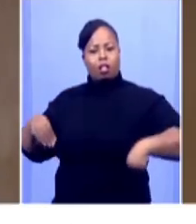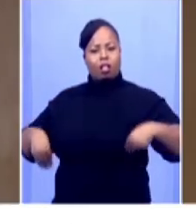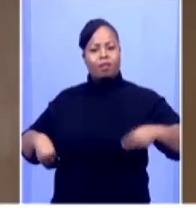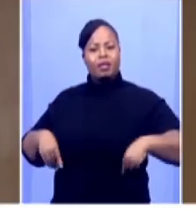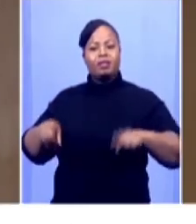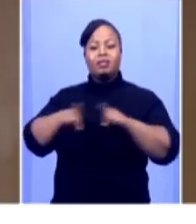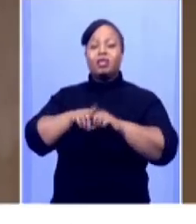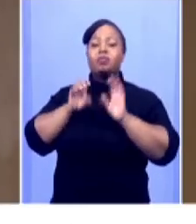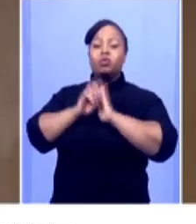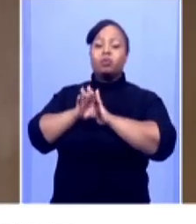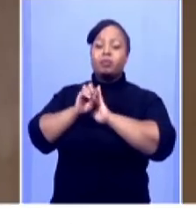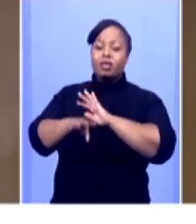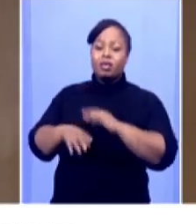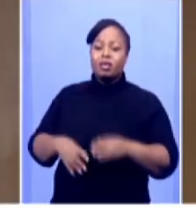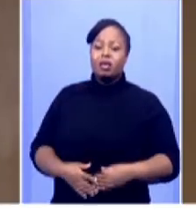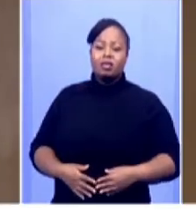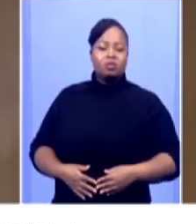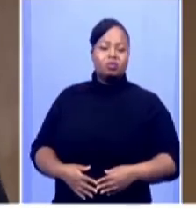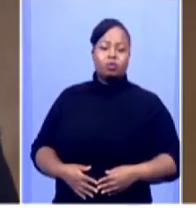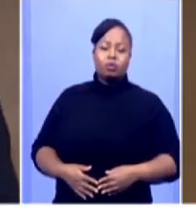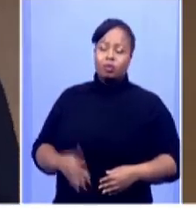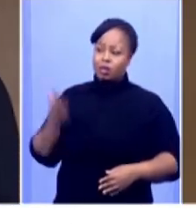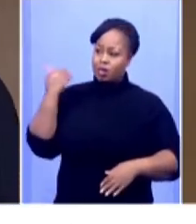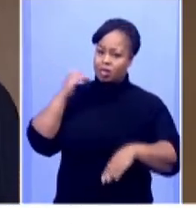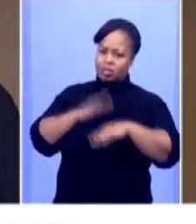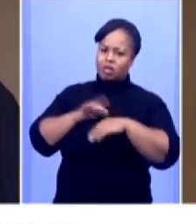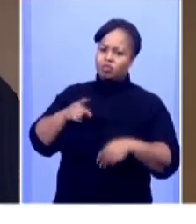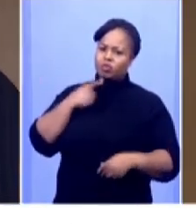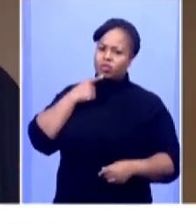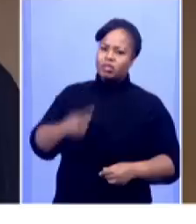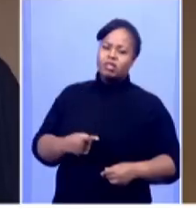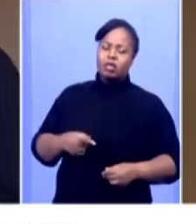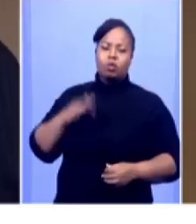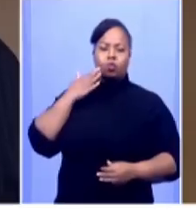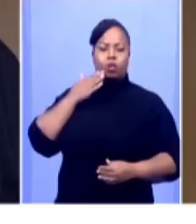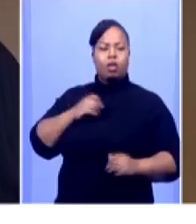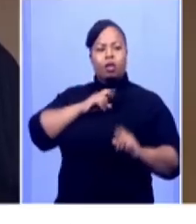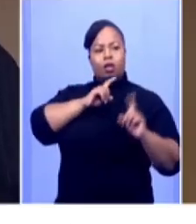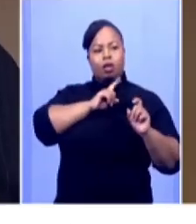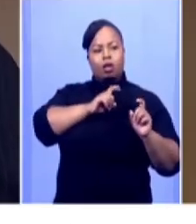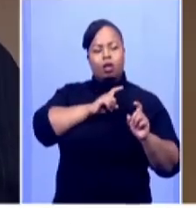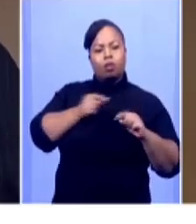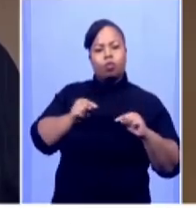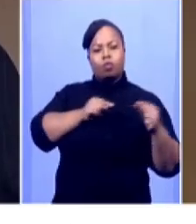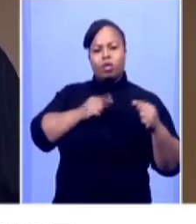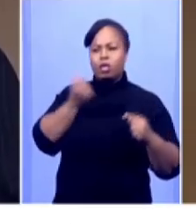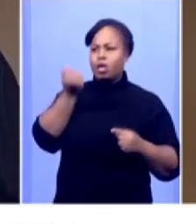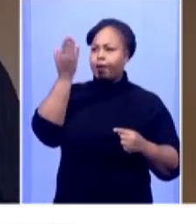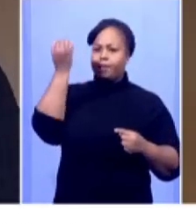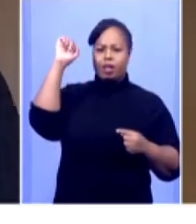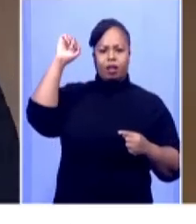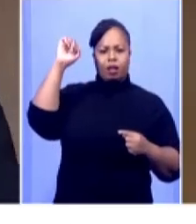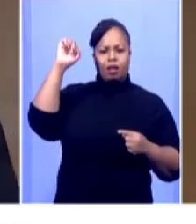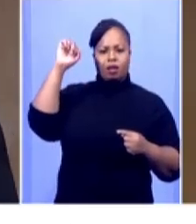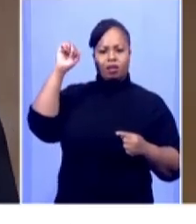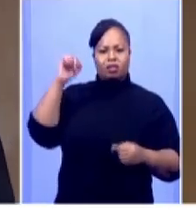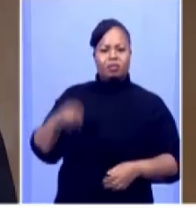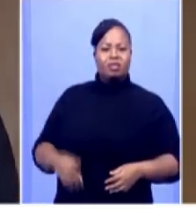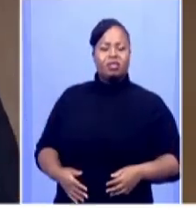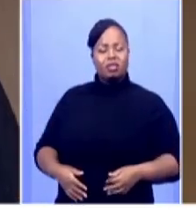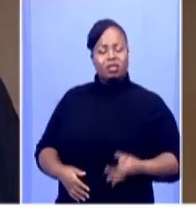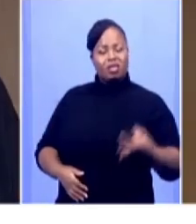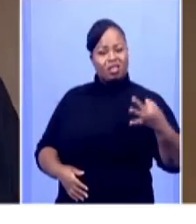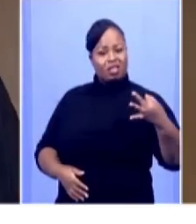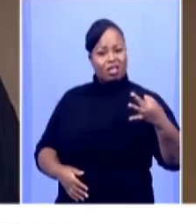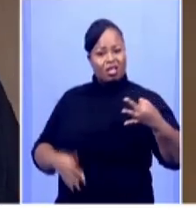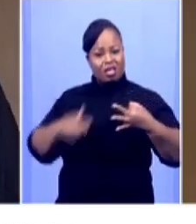my lordship last time said, when there was argument, when we appealed, there were 3